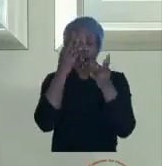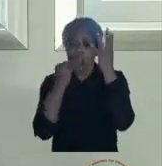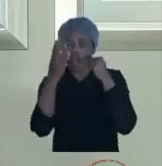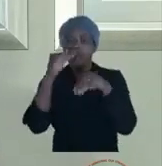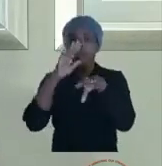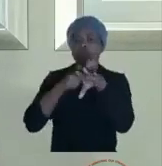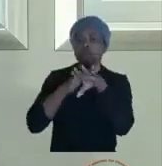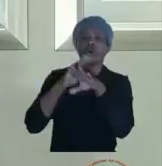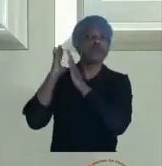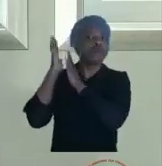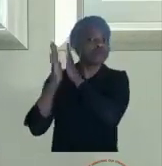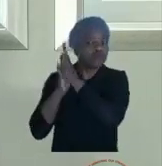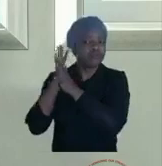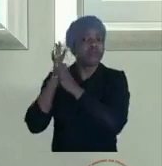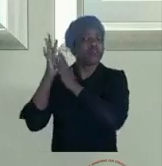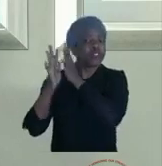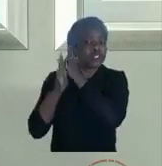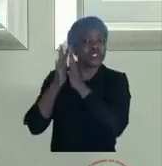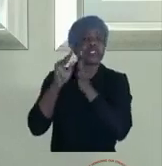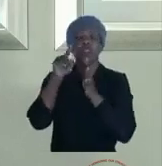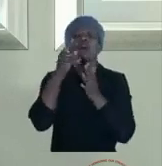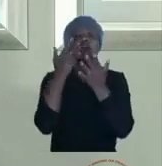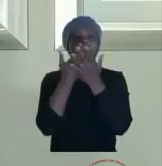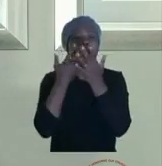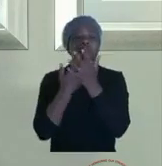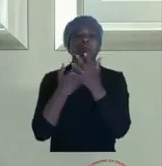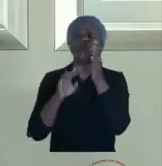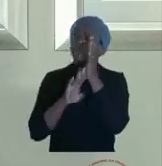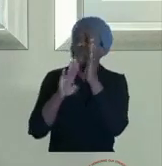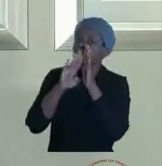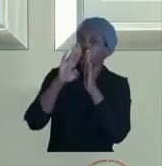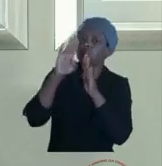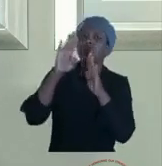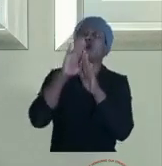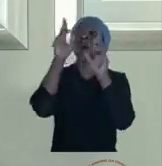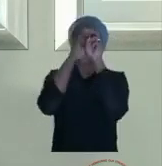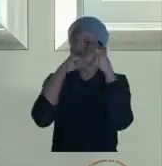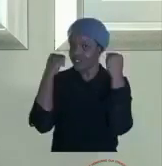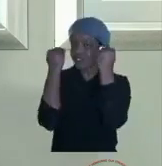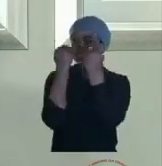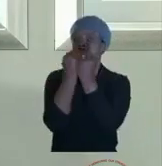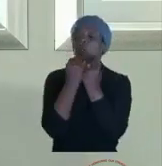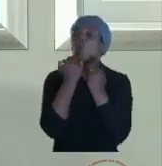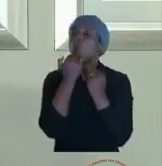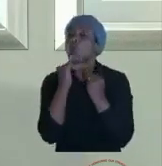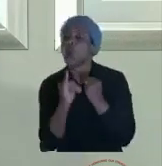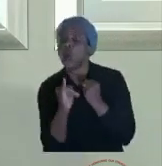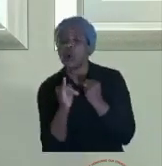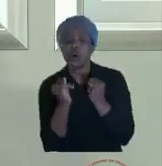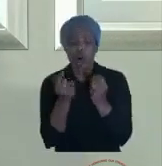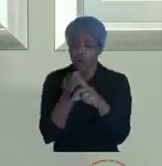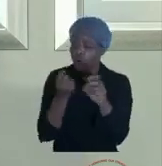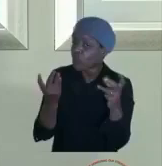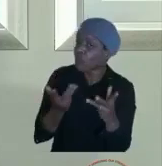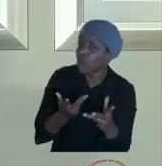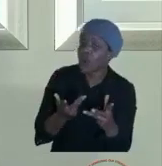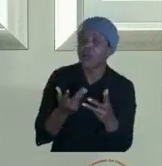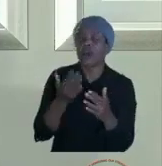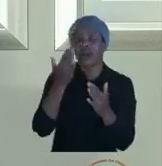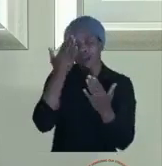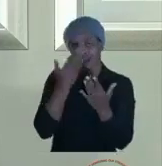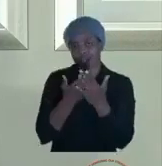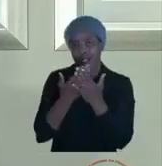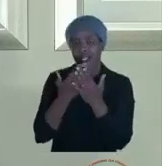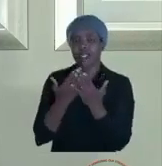become tour guides so that they can promote and educate the nation about who they are and where they come from. Our